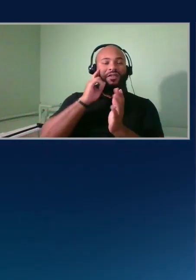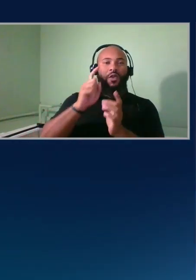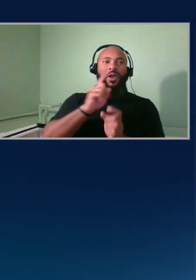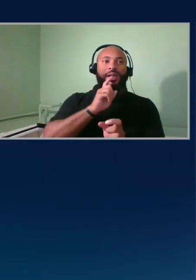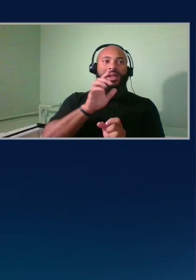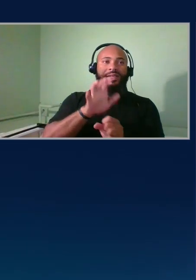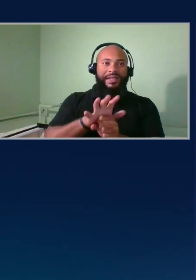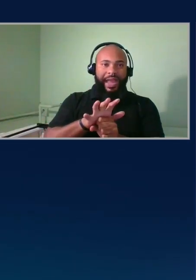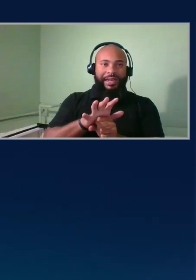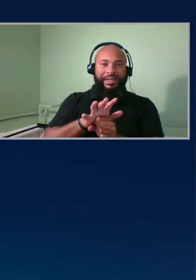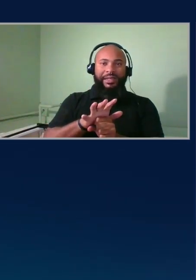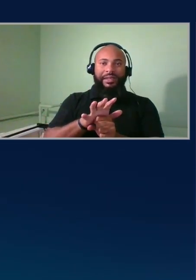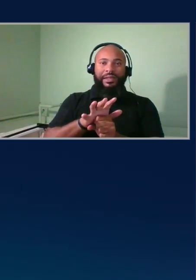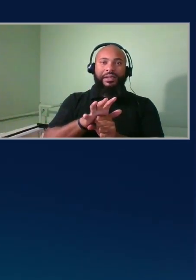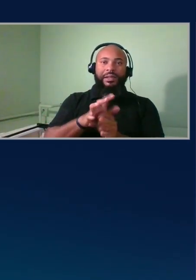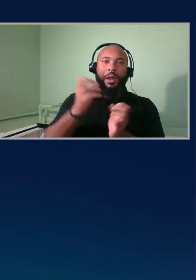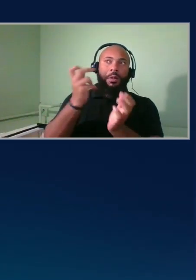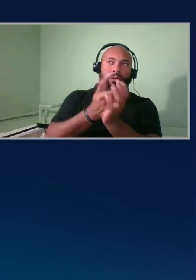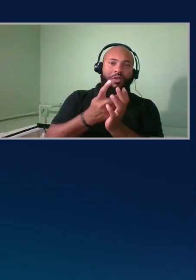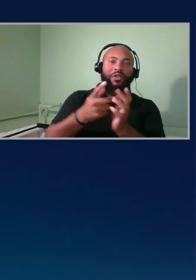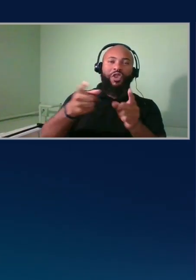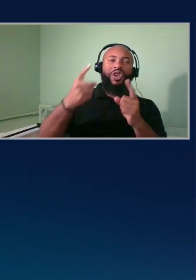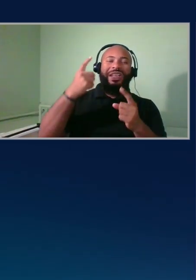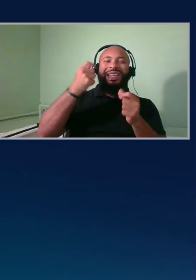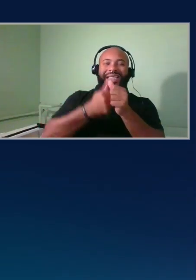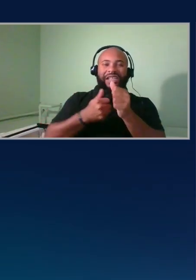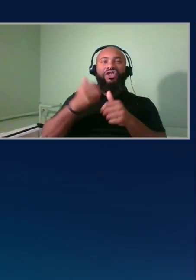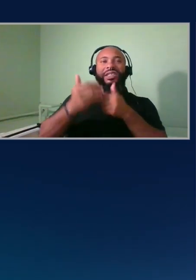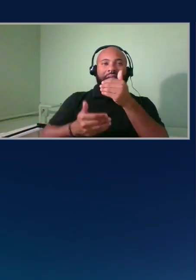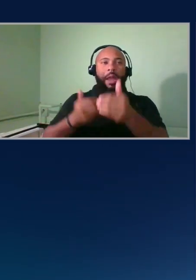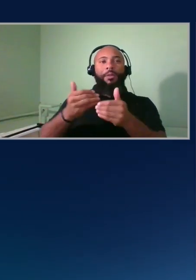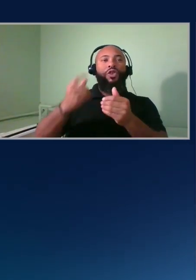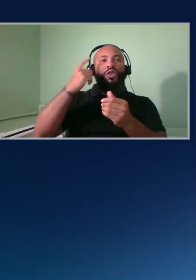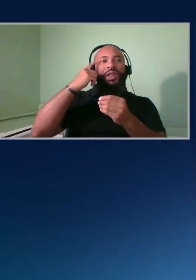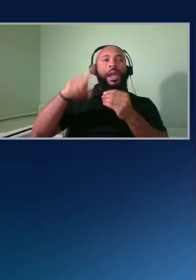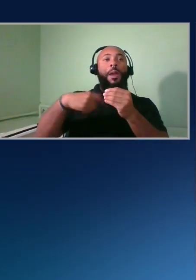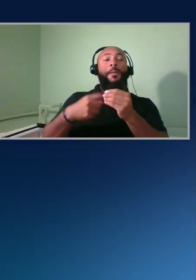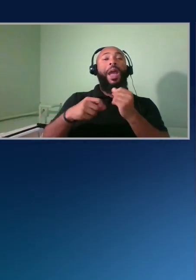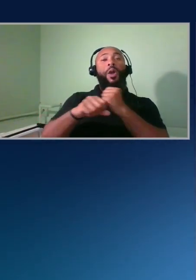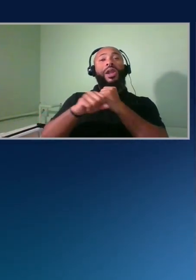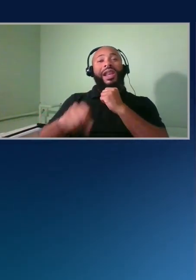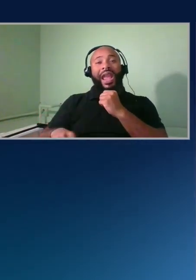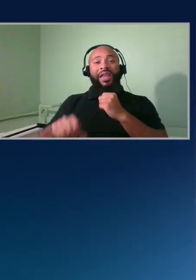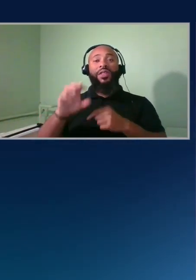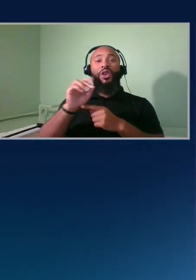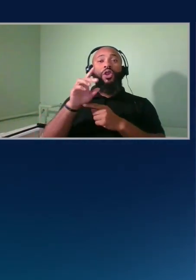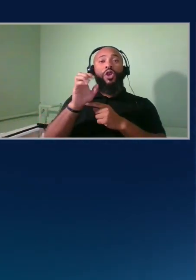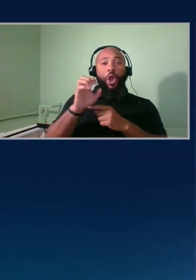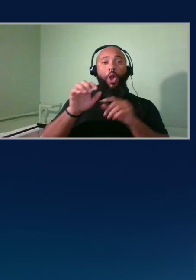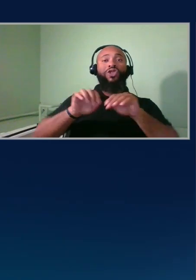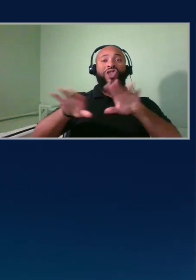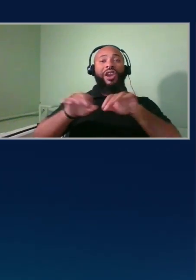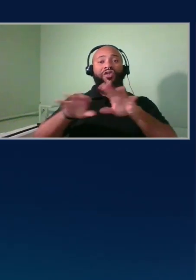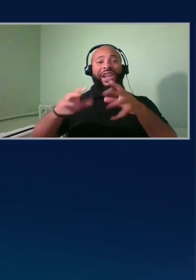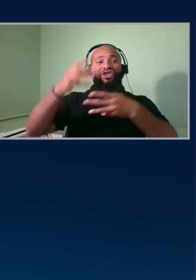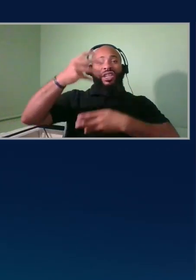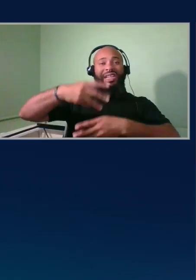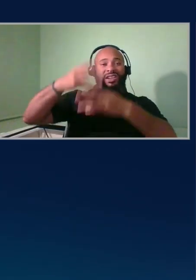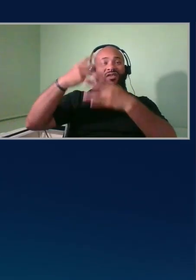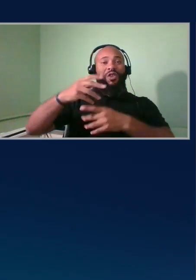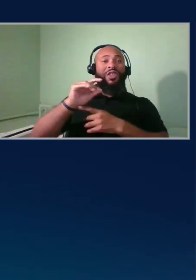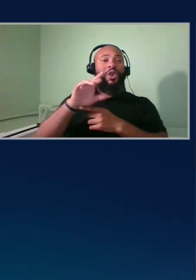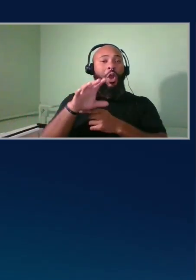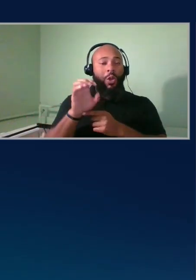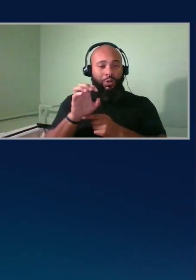using a combination of LLMs and code generation to generate code. One of the things